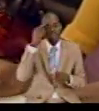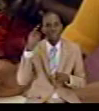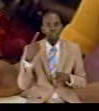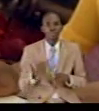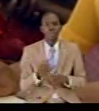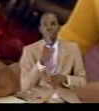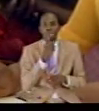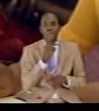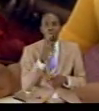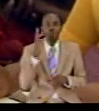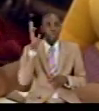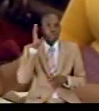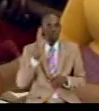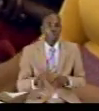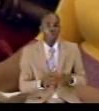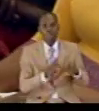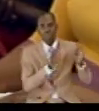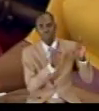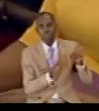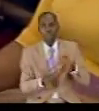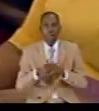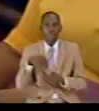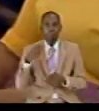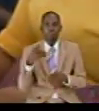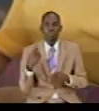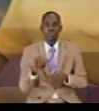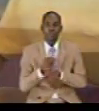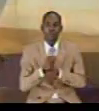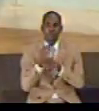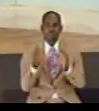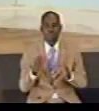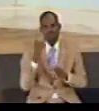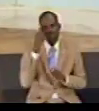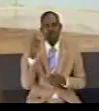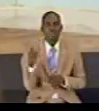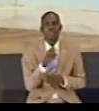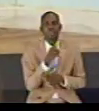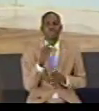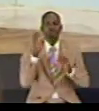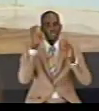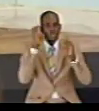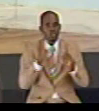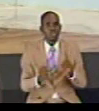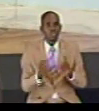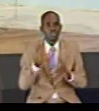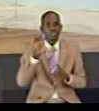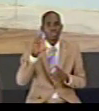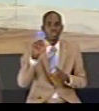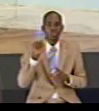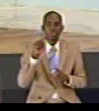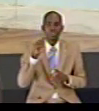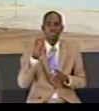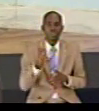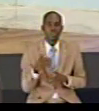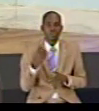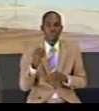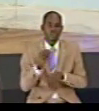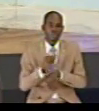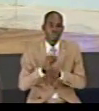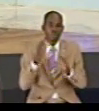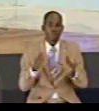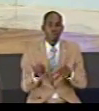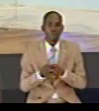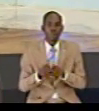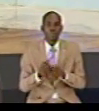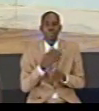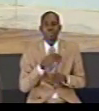flow out of the rock for them. He clave the rock also, and the waters